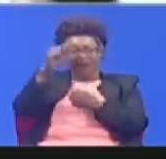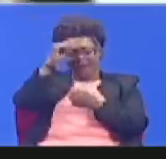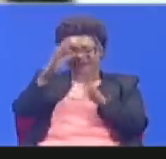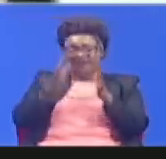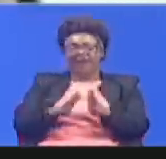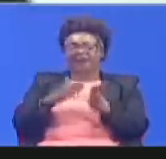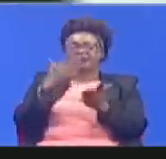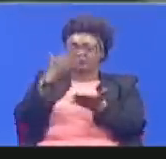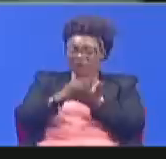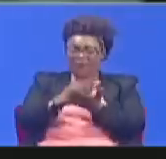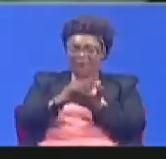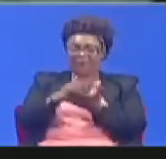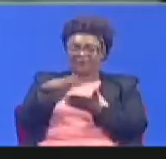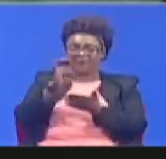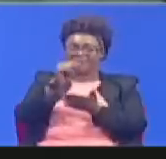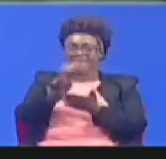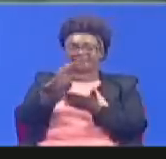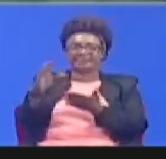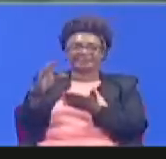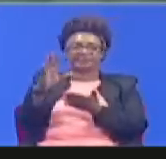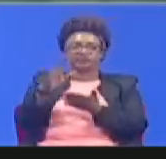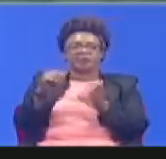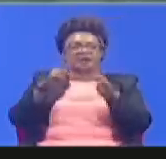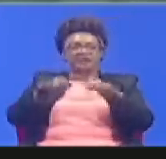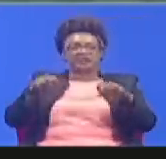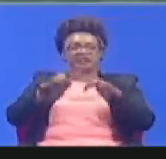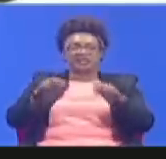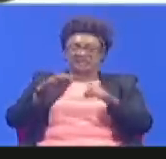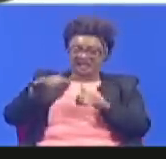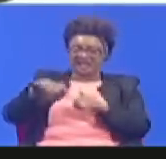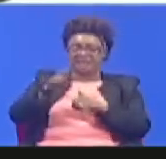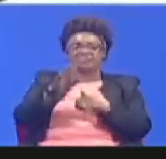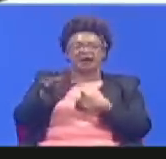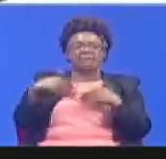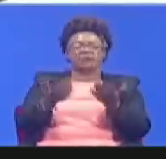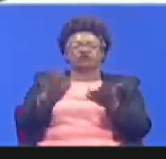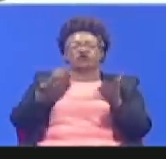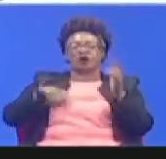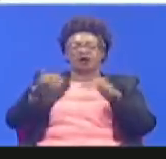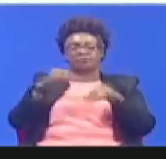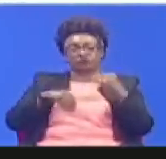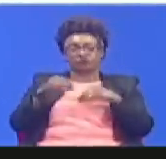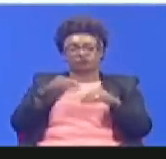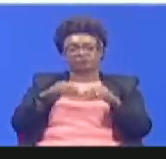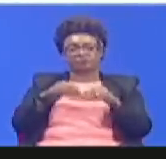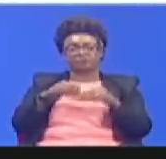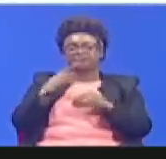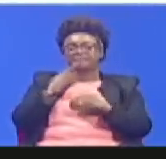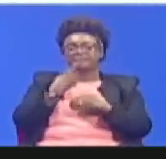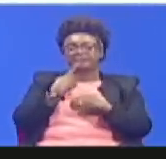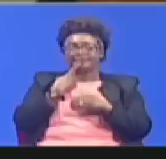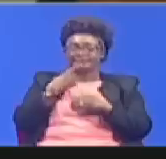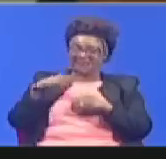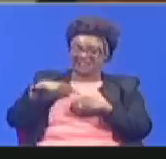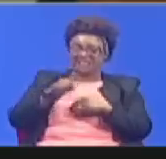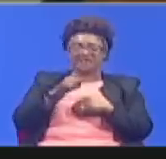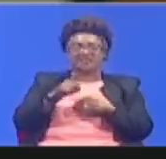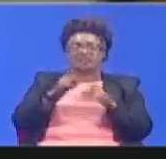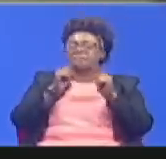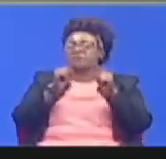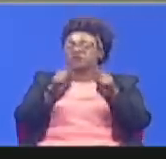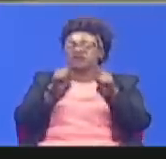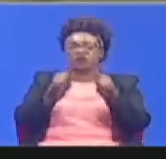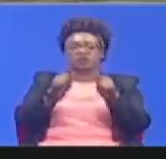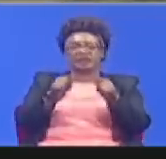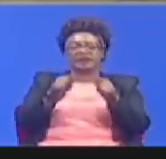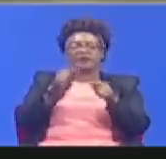and Anti-Corruption Commission from investigating him over corruption allegations, claiming that he is being persecuted for standing in the